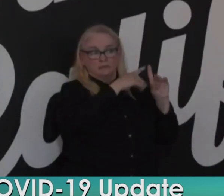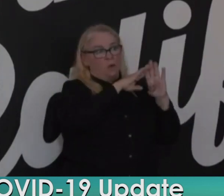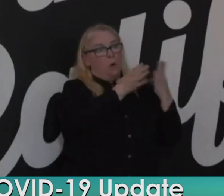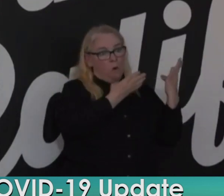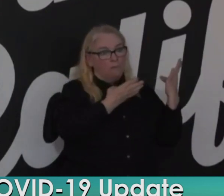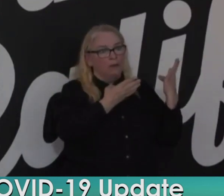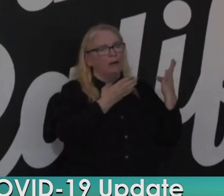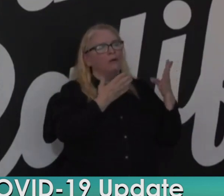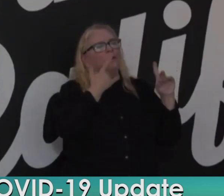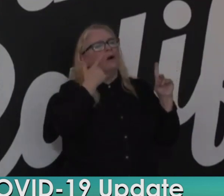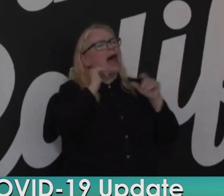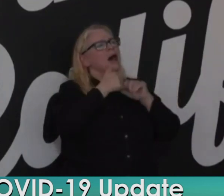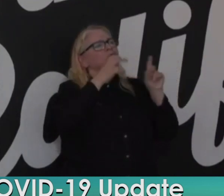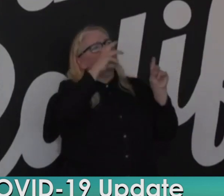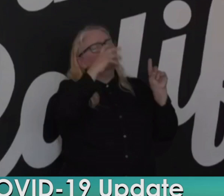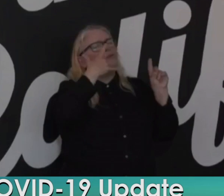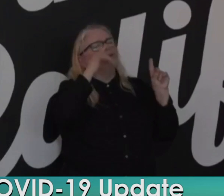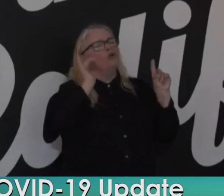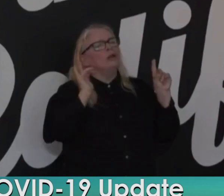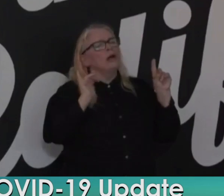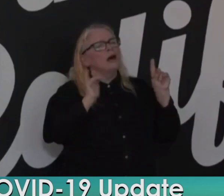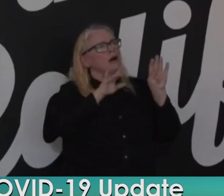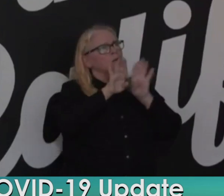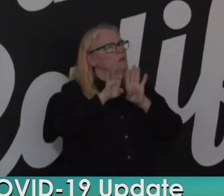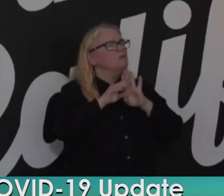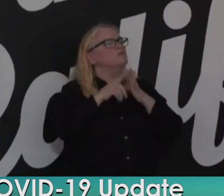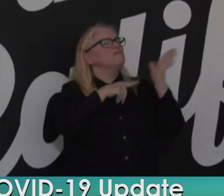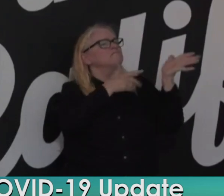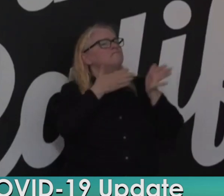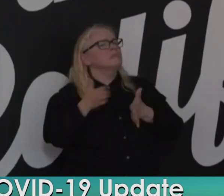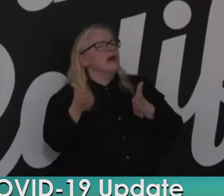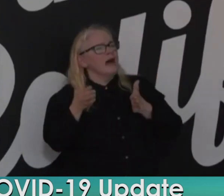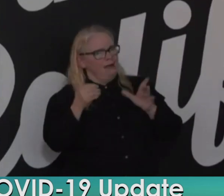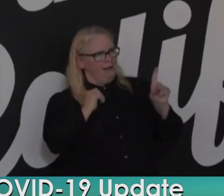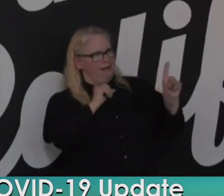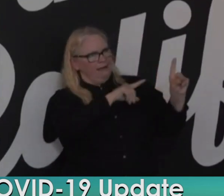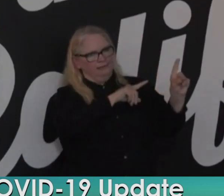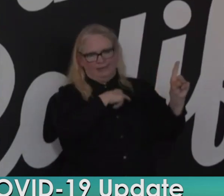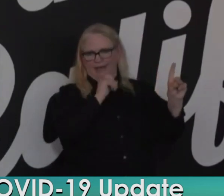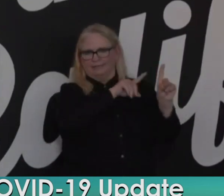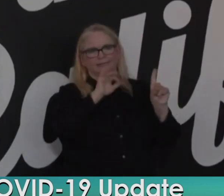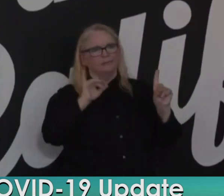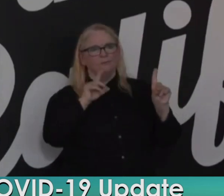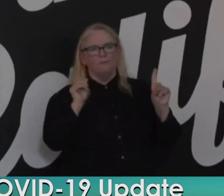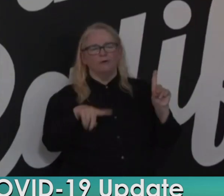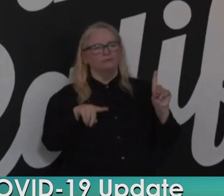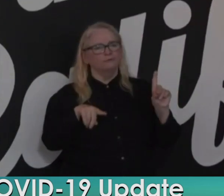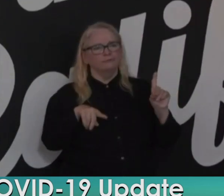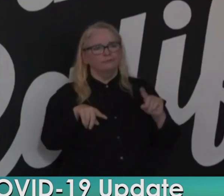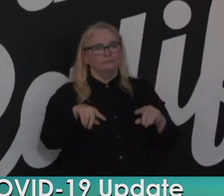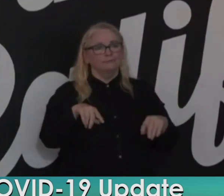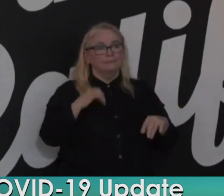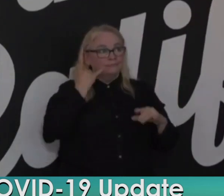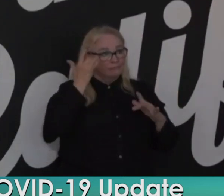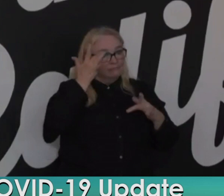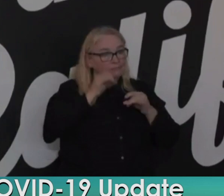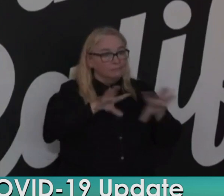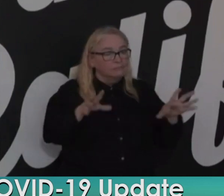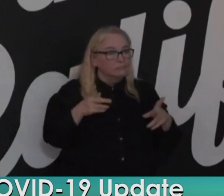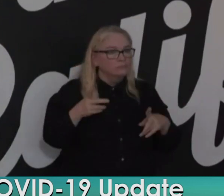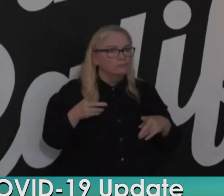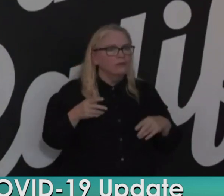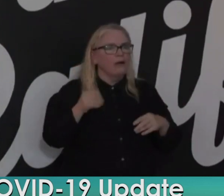those restrictions that they may have loosened up based upon community spread, based upon hospitalizations, based